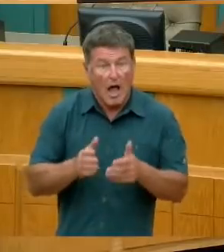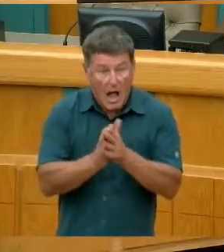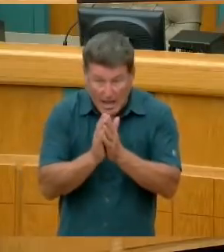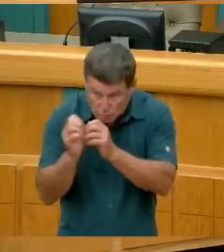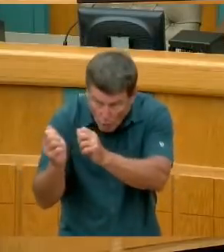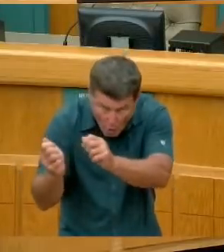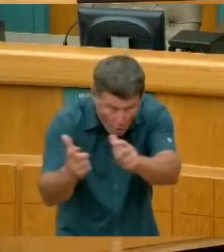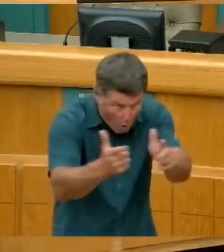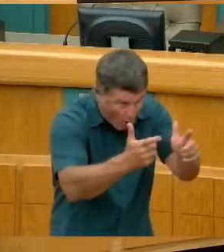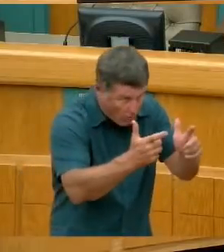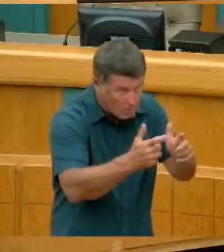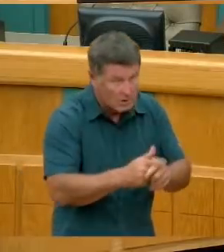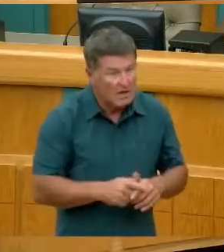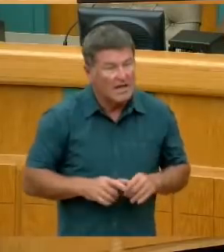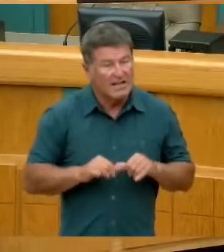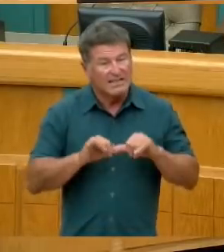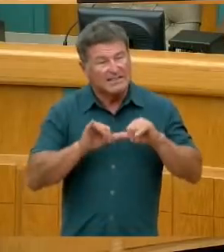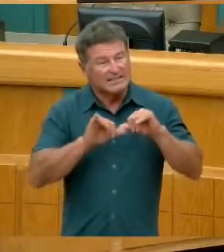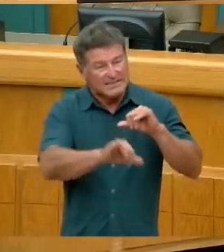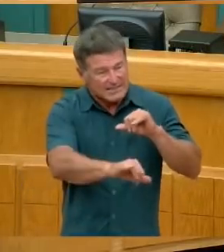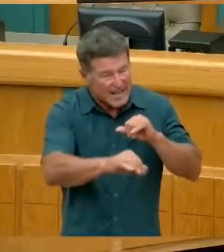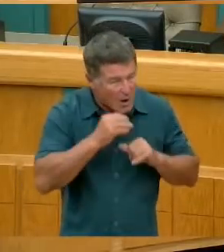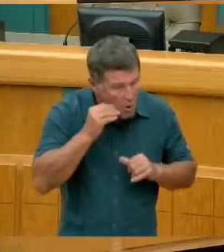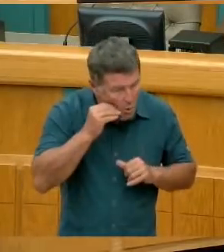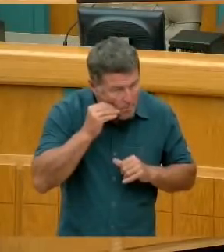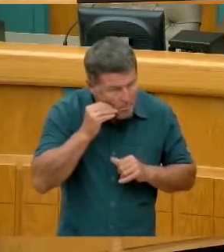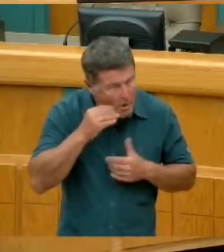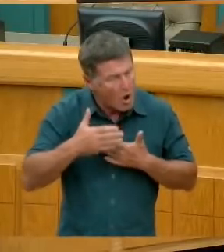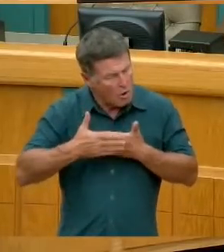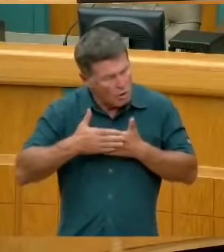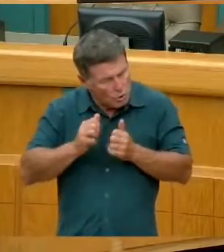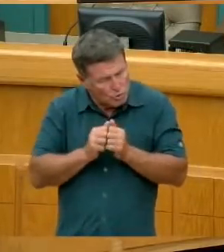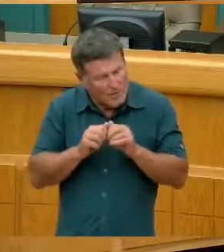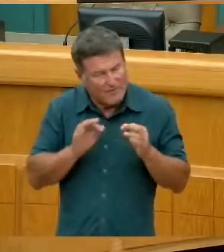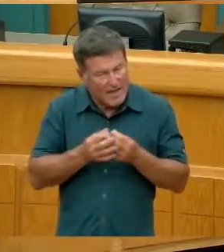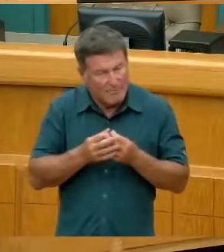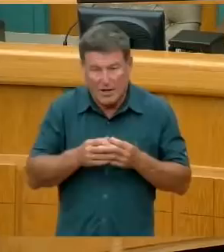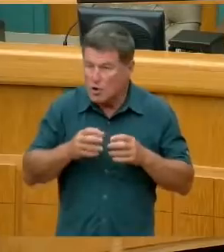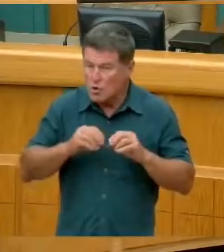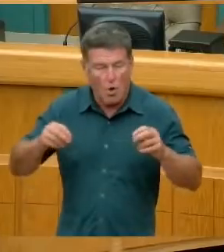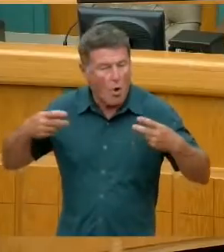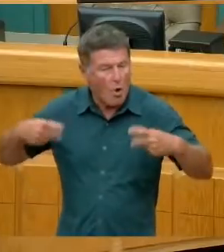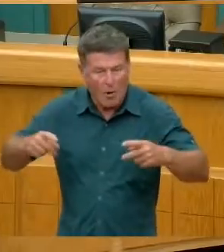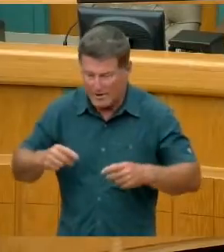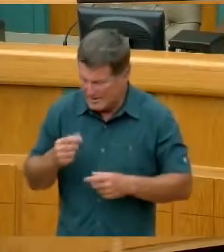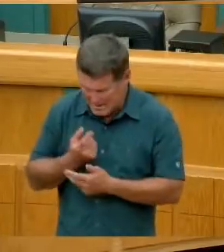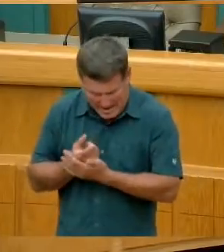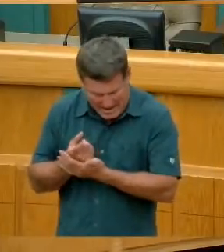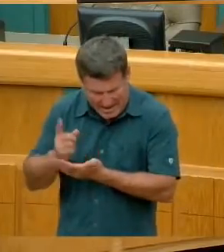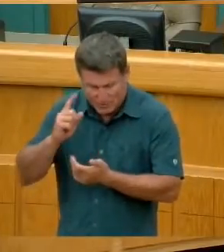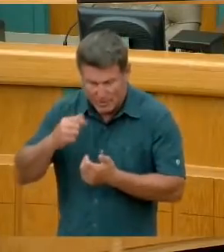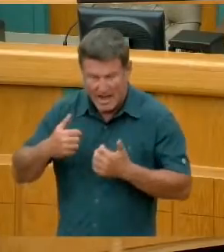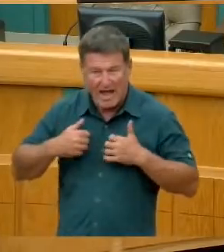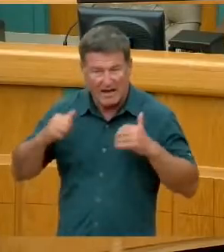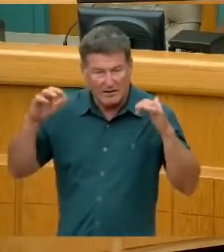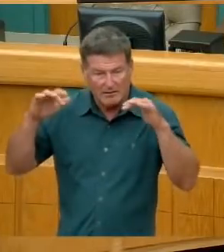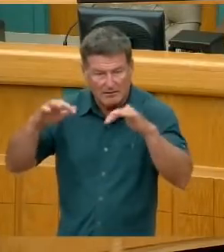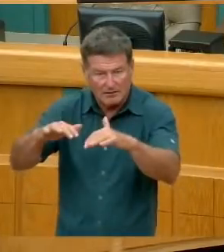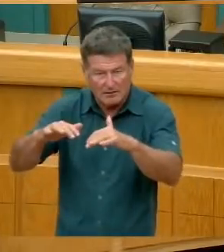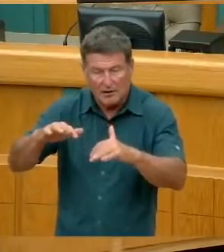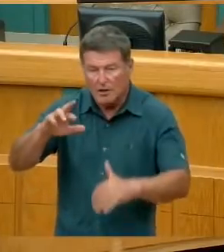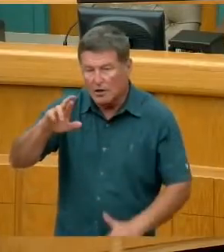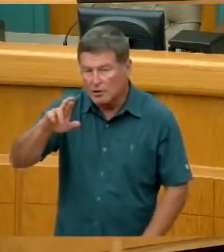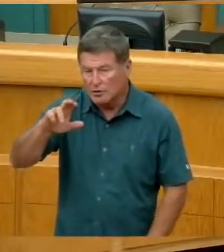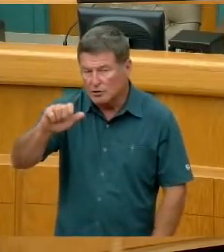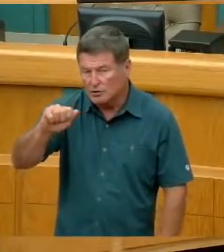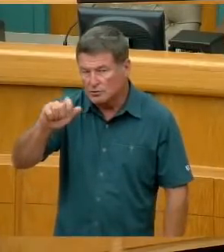your part. Stay inside when you can. Stay close to your family. No social gatherings. We had a little rally last week,